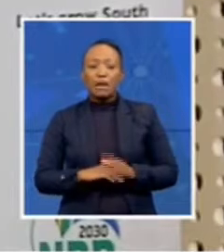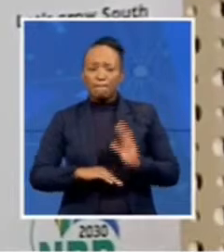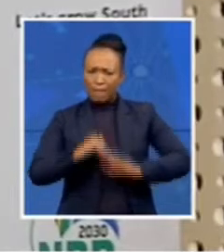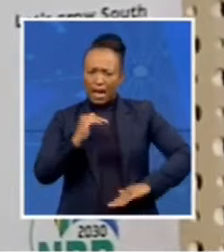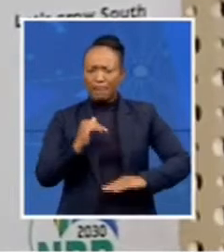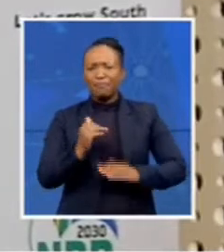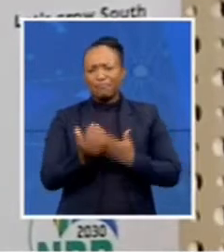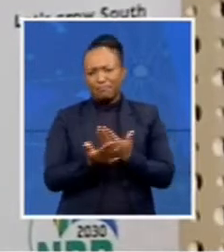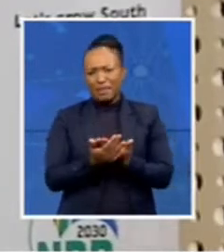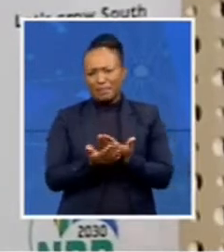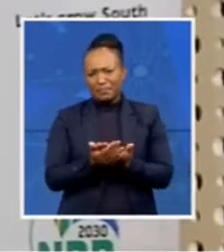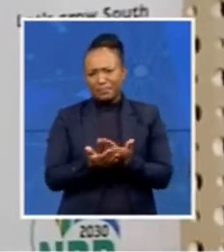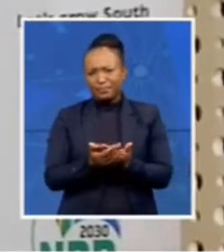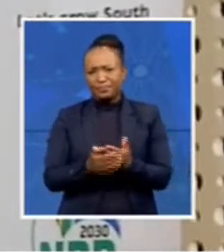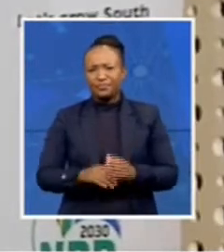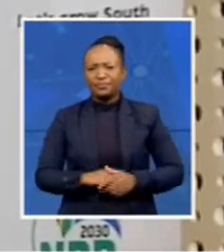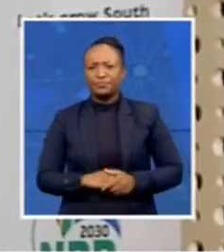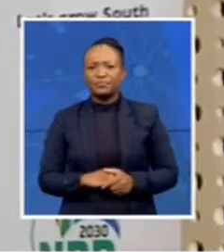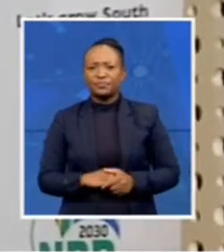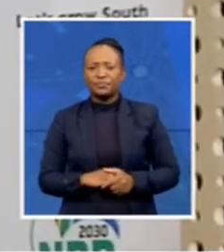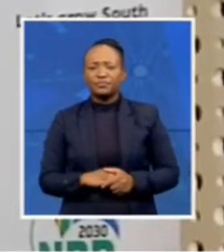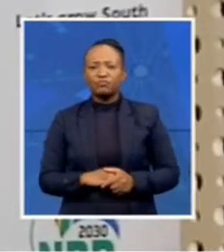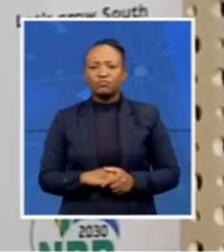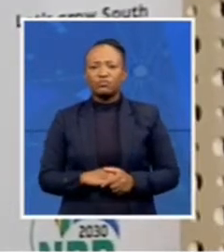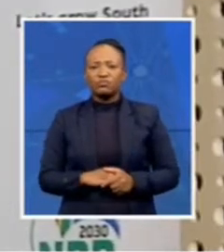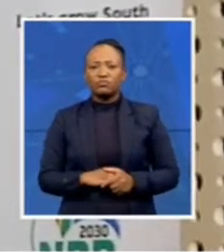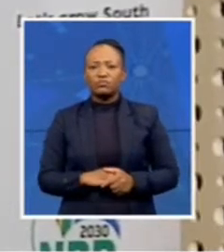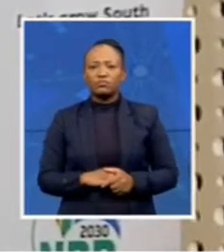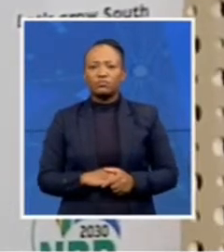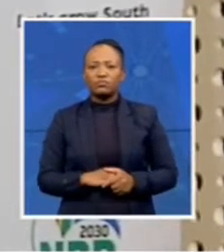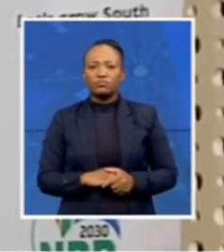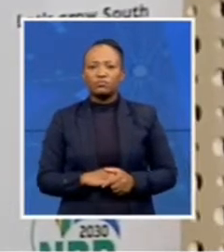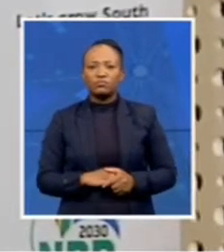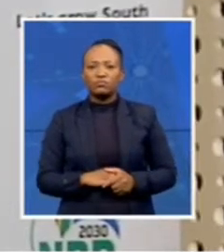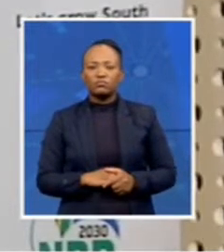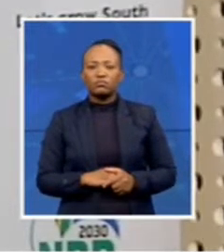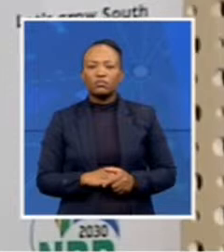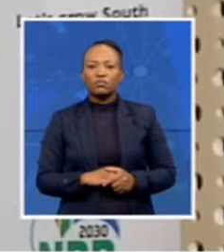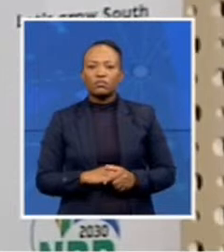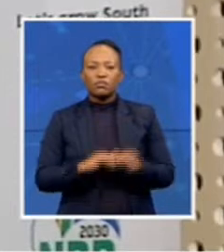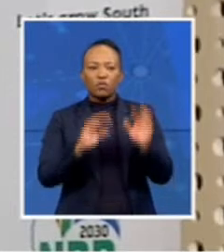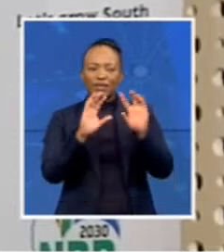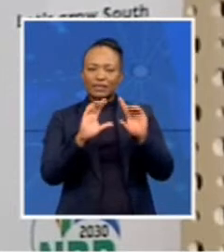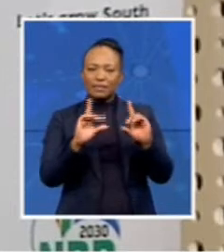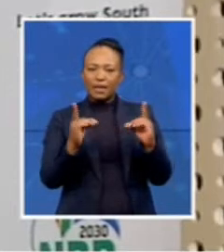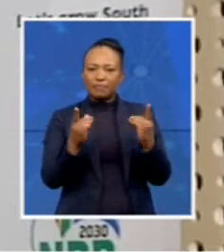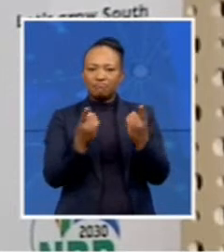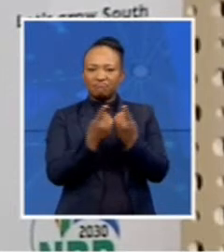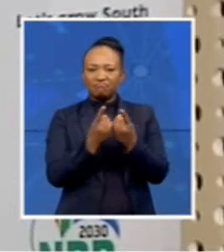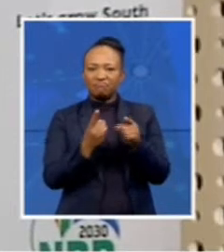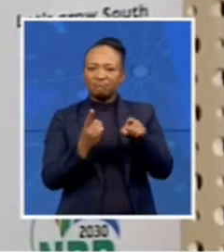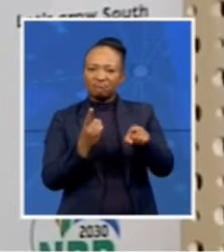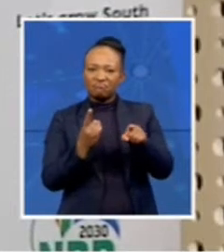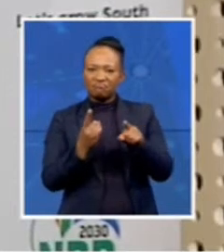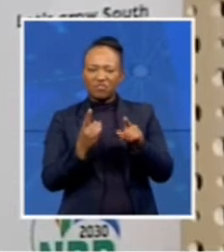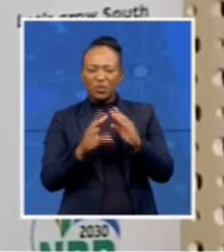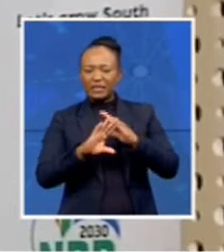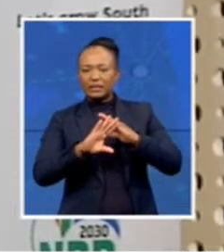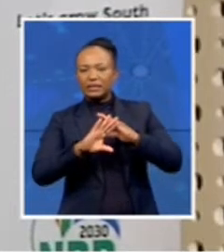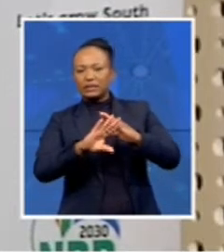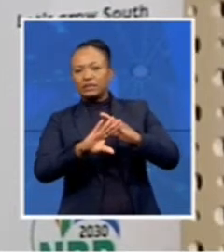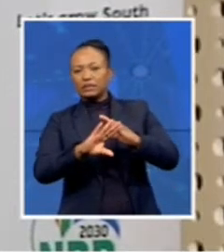The department is fast-tracking the activities of the anti-pollution task team to deal with all water quality